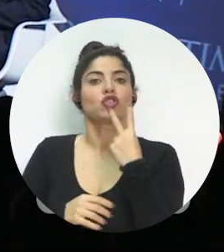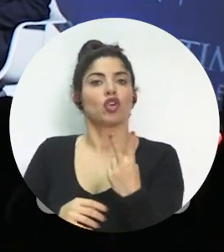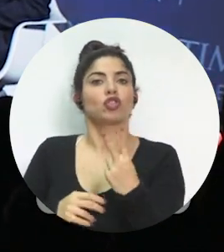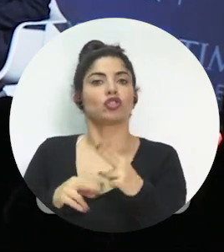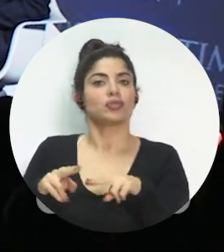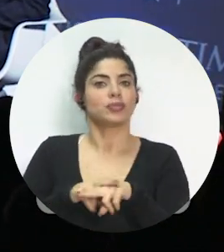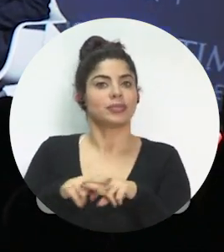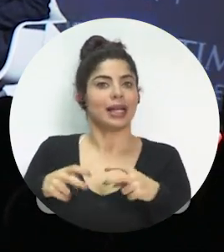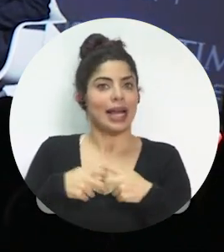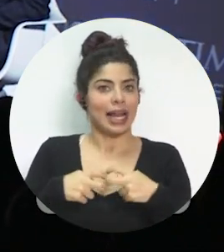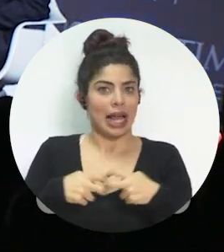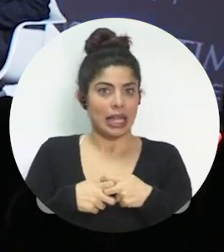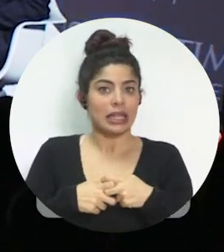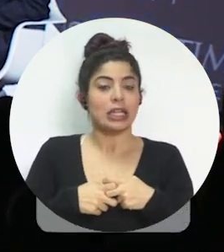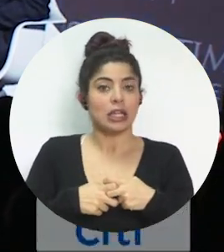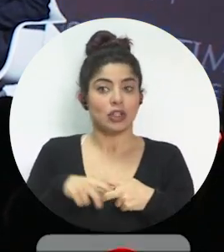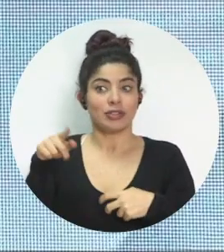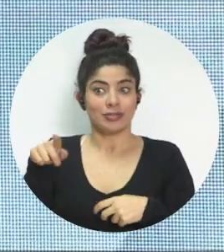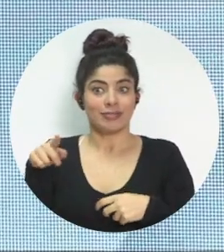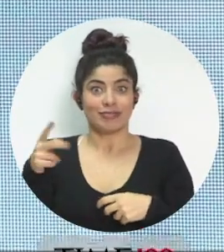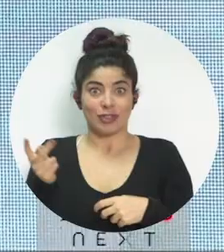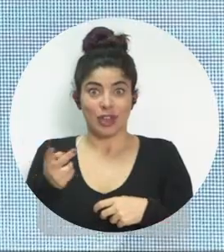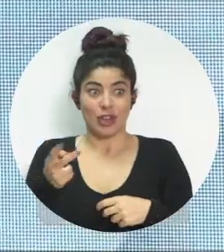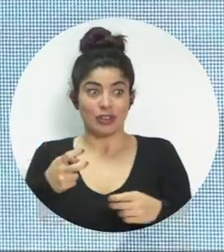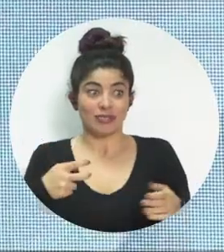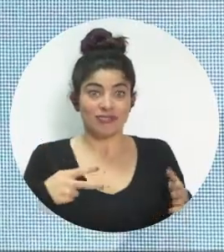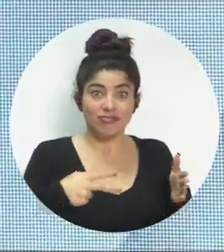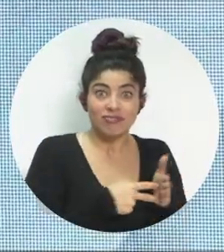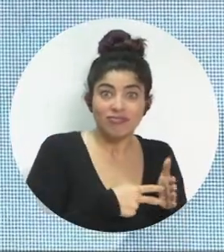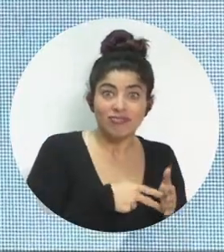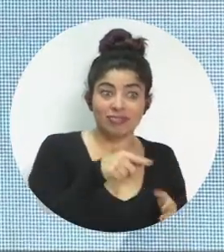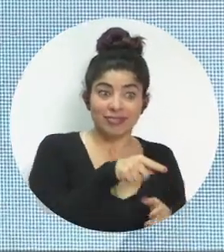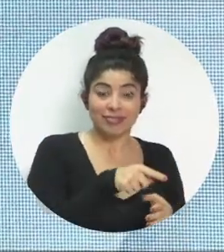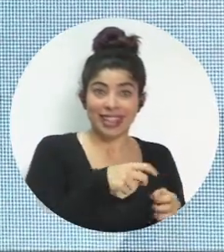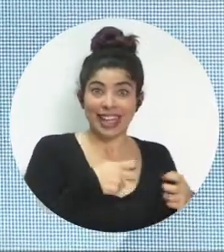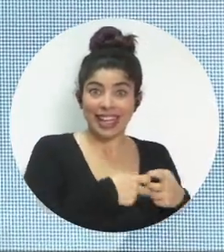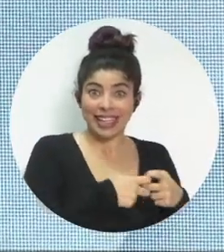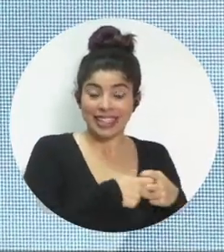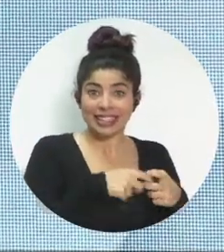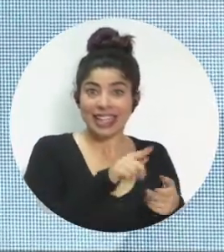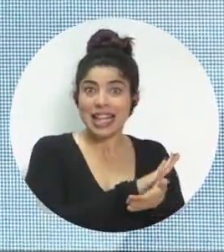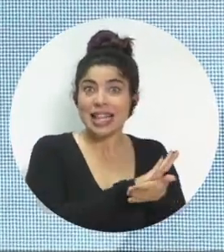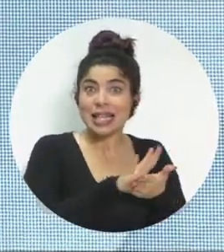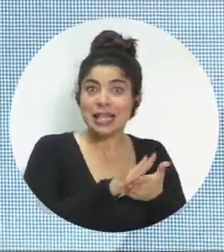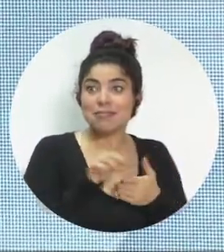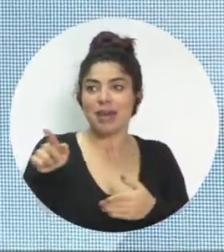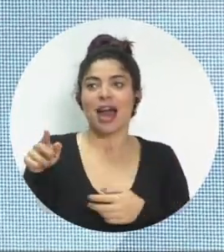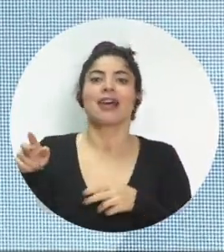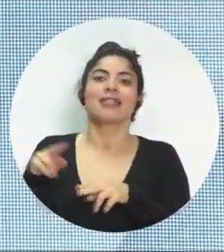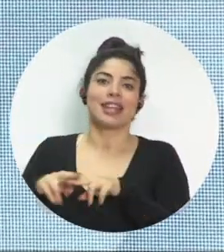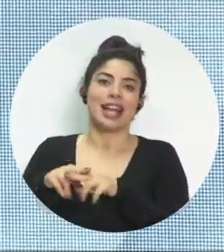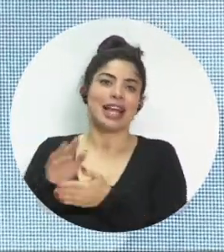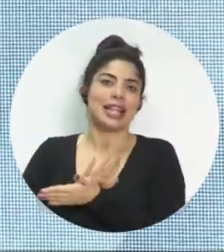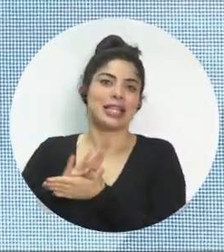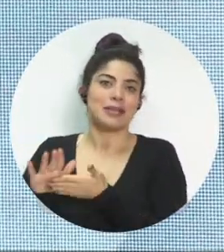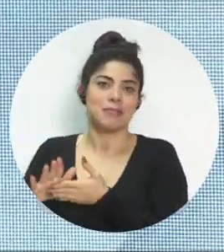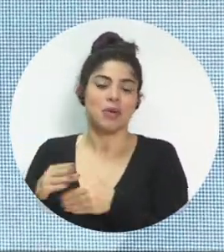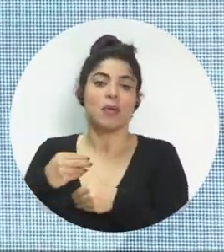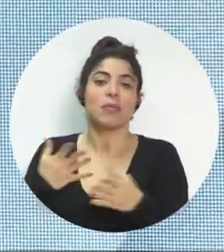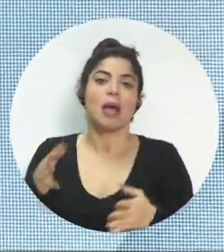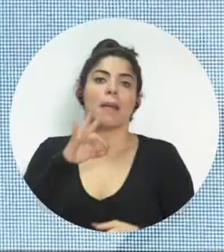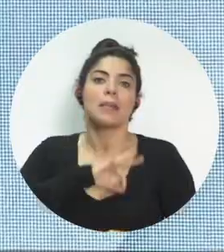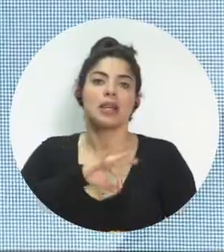economy. For example, we're going to build two electric trains, given that our plug into this matrix, those trains will